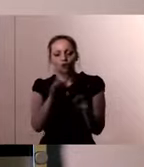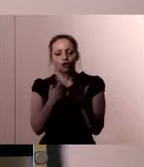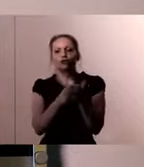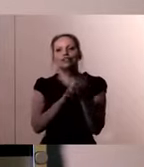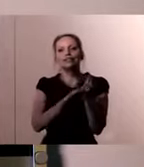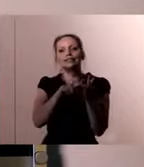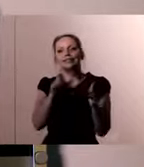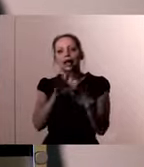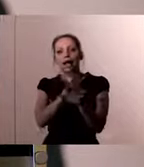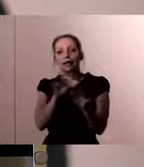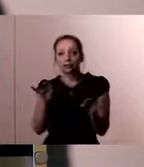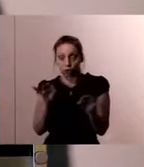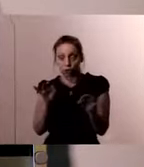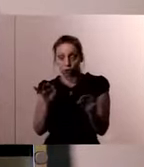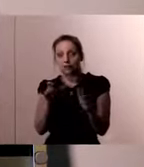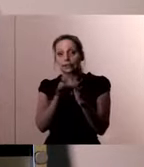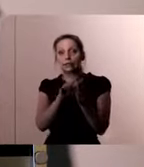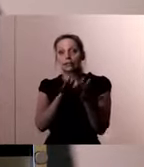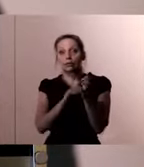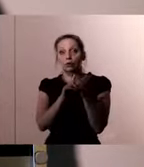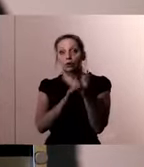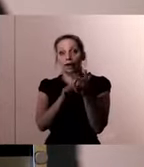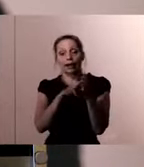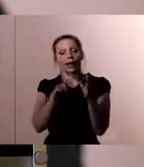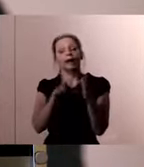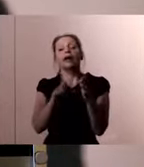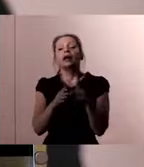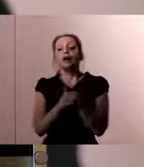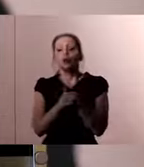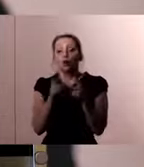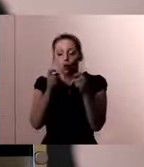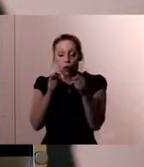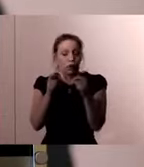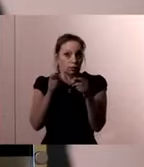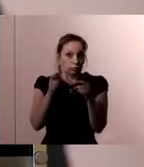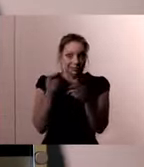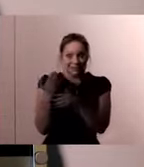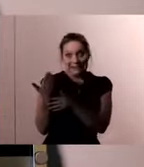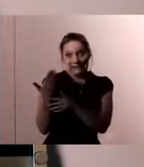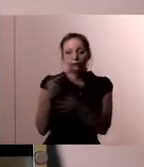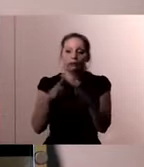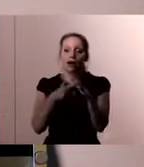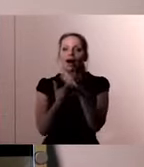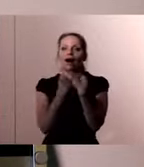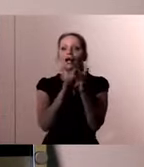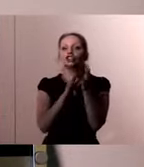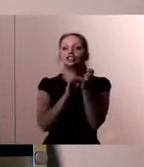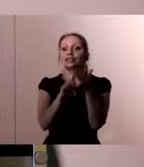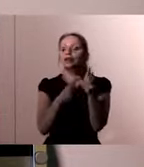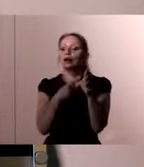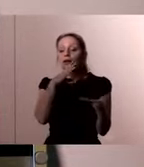democratic. In Argentina earlier this year, the government overnight banned all